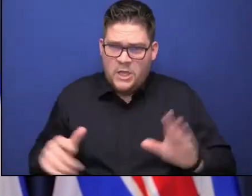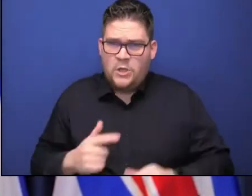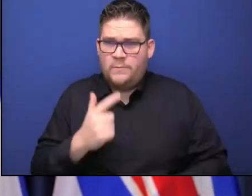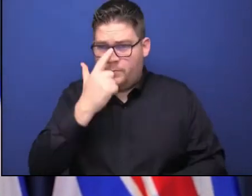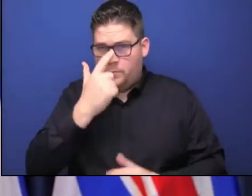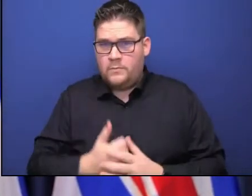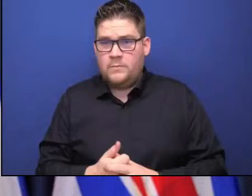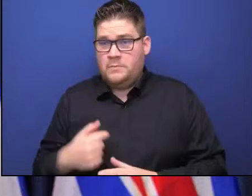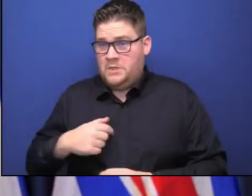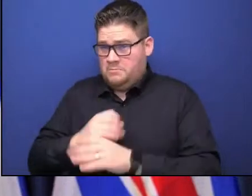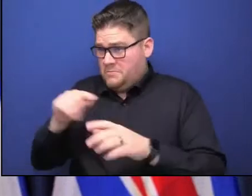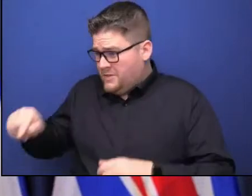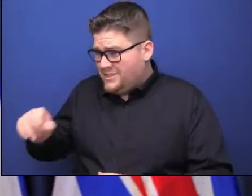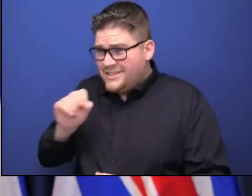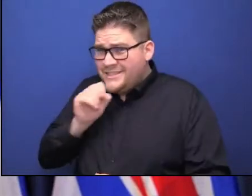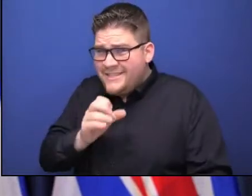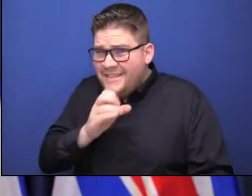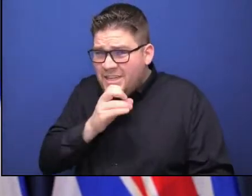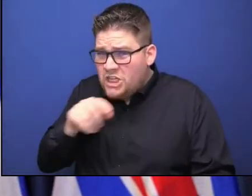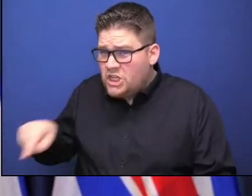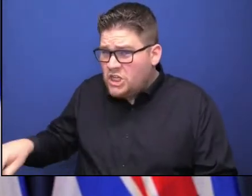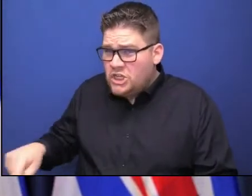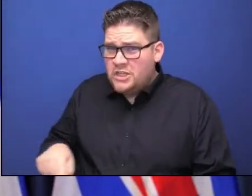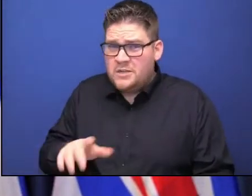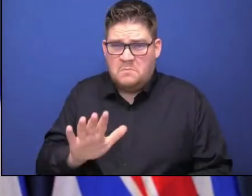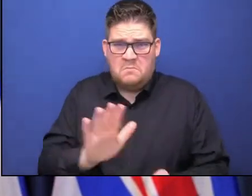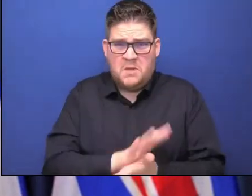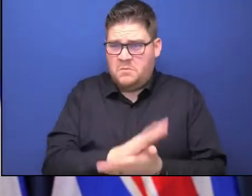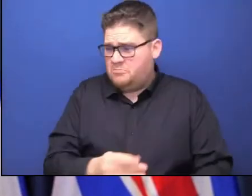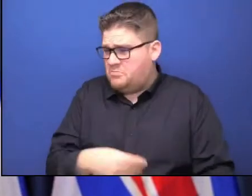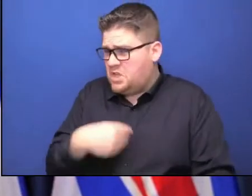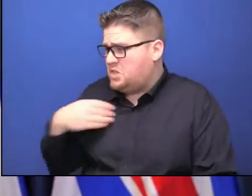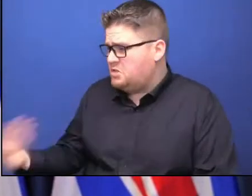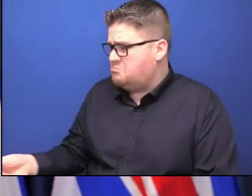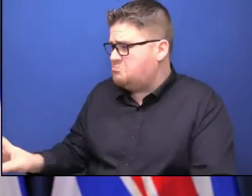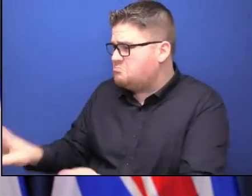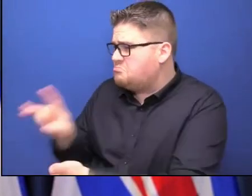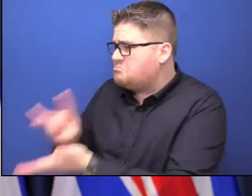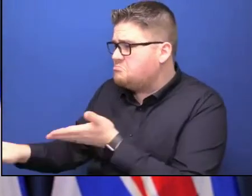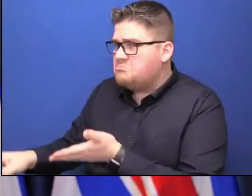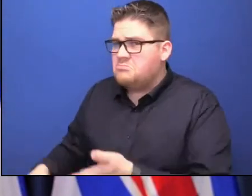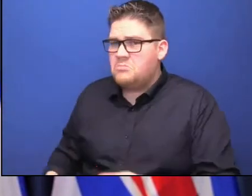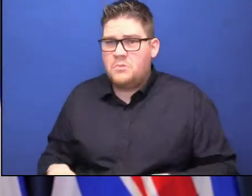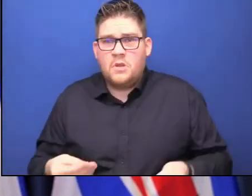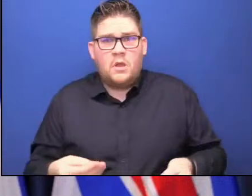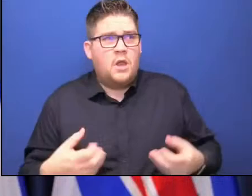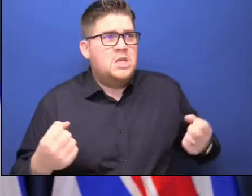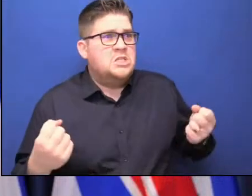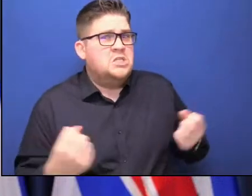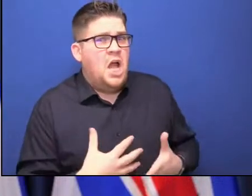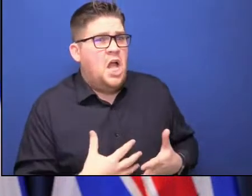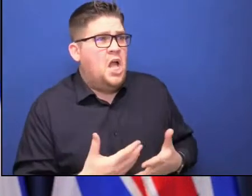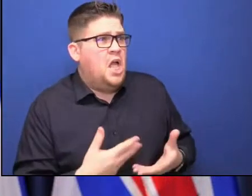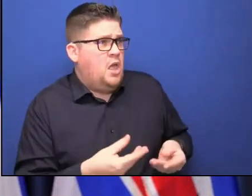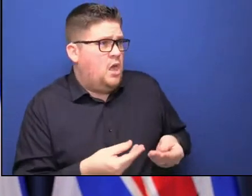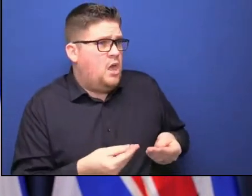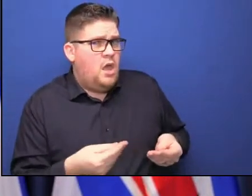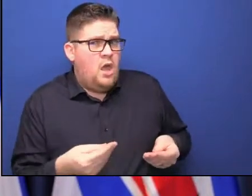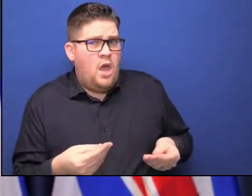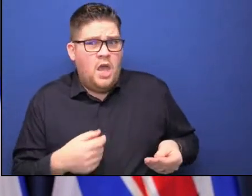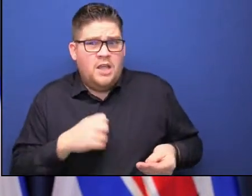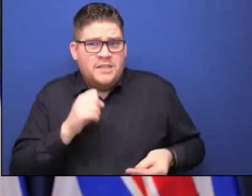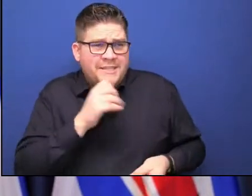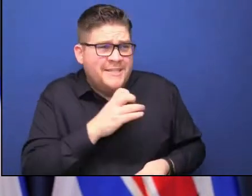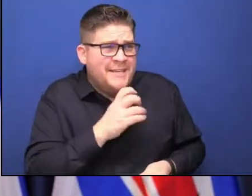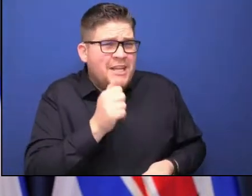the rental tenancy branch for advice to try and figure out where she was going to move, when she didn't have to move at all. She should never have been put through